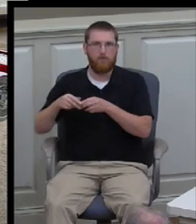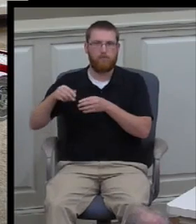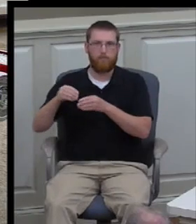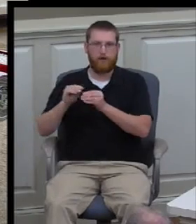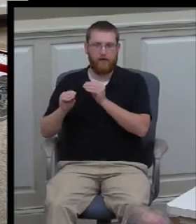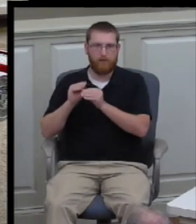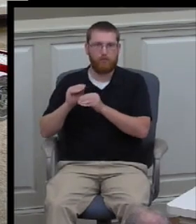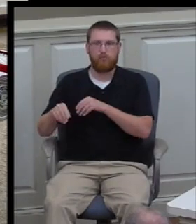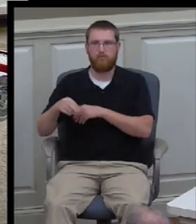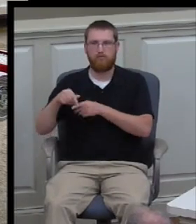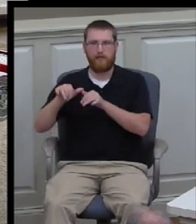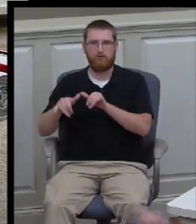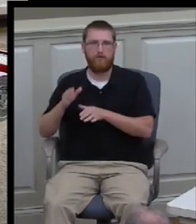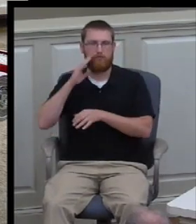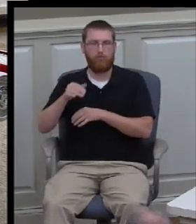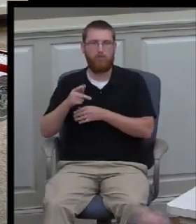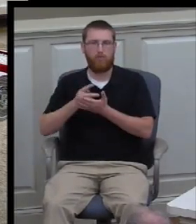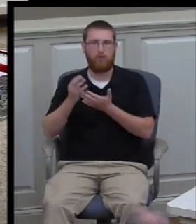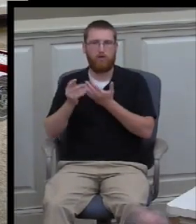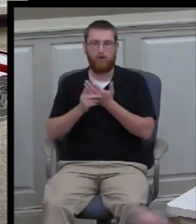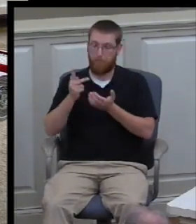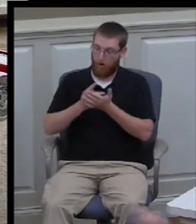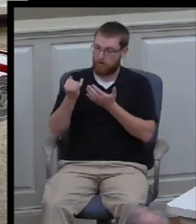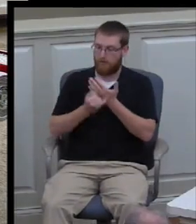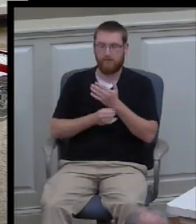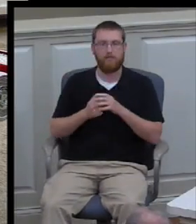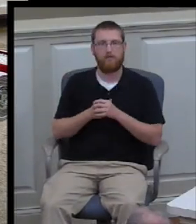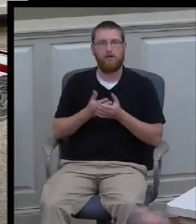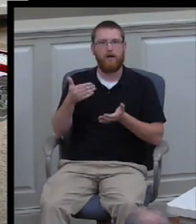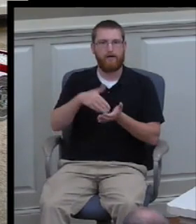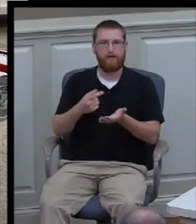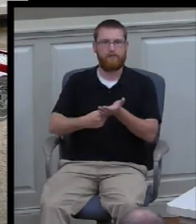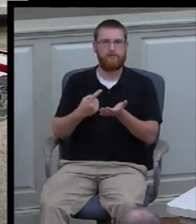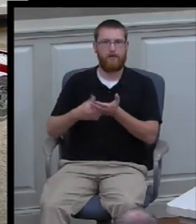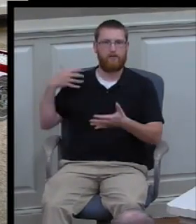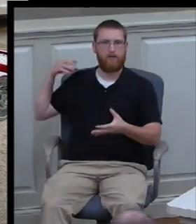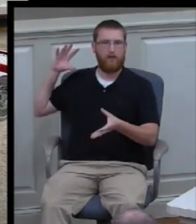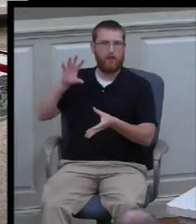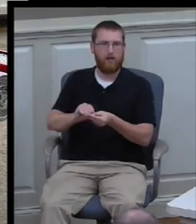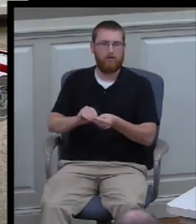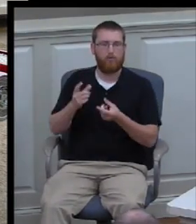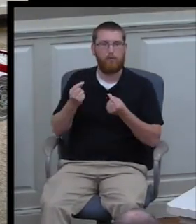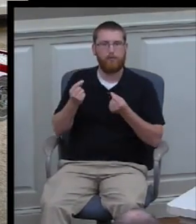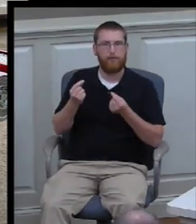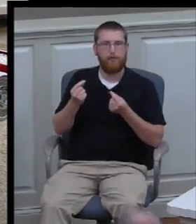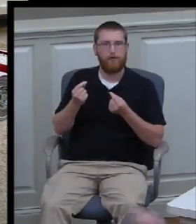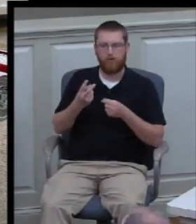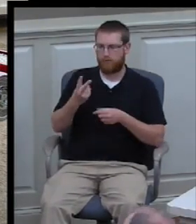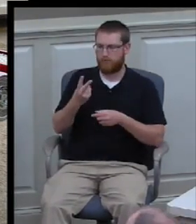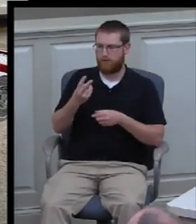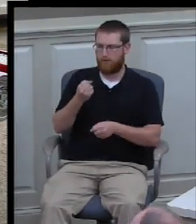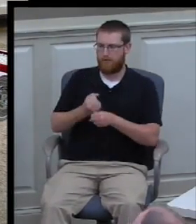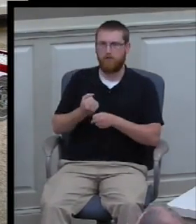project. So just to go back over how we got here, this has been a long process, started over 2.5